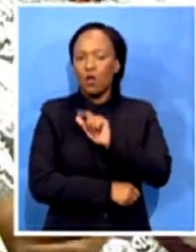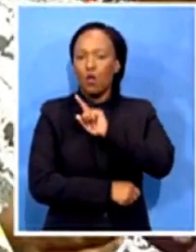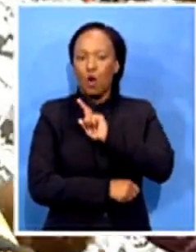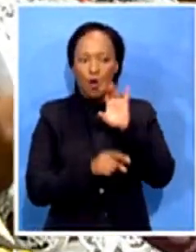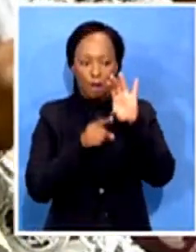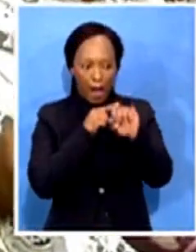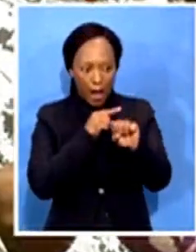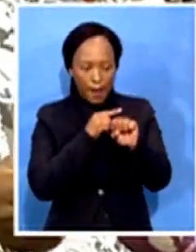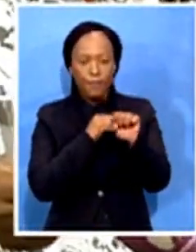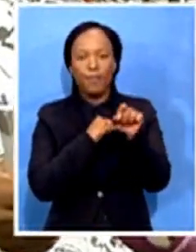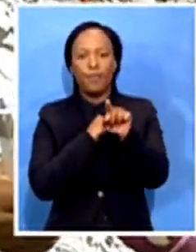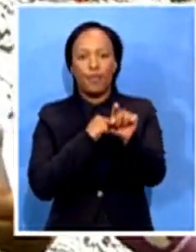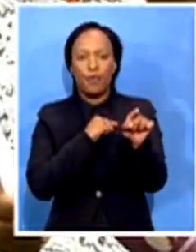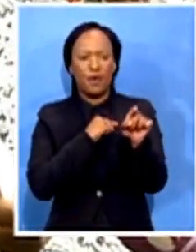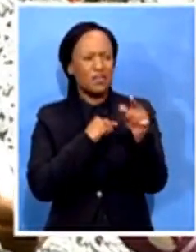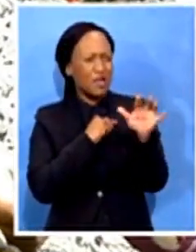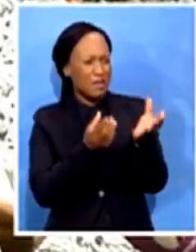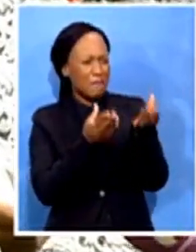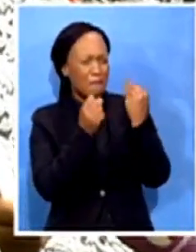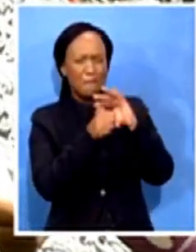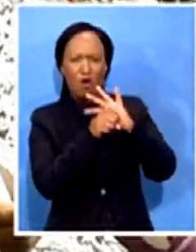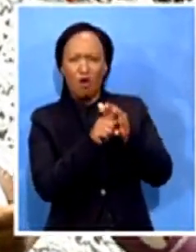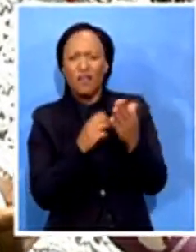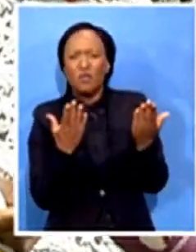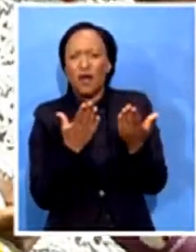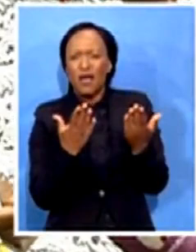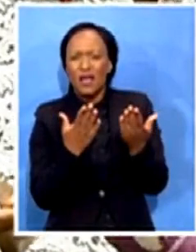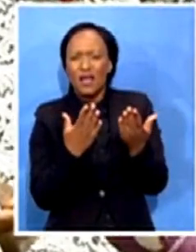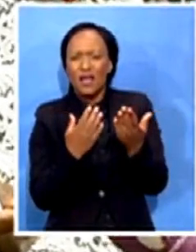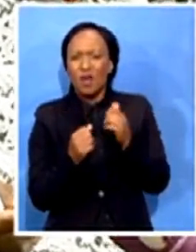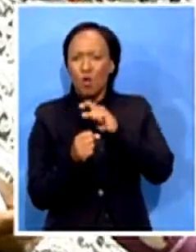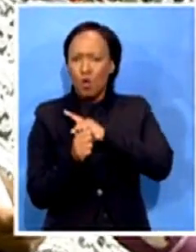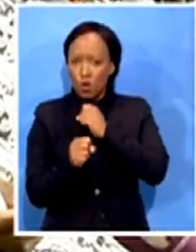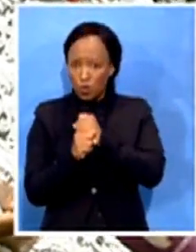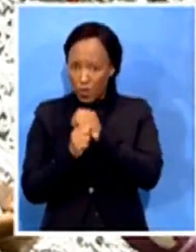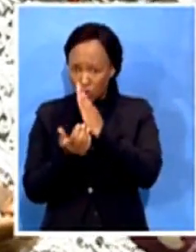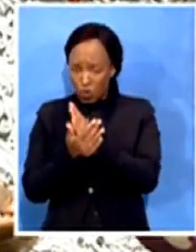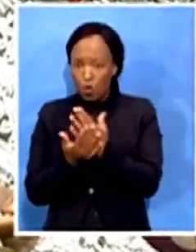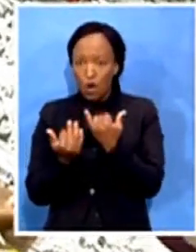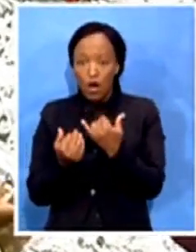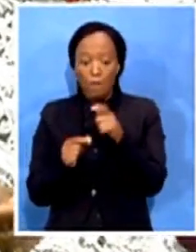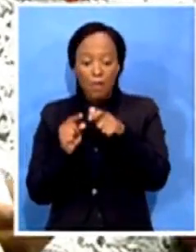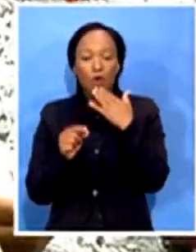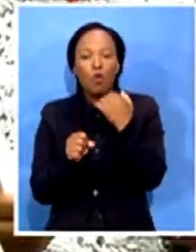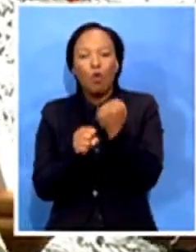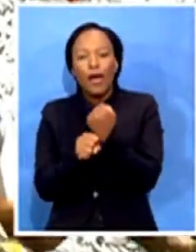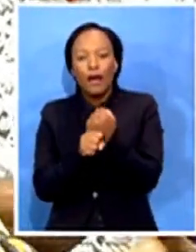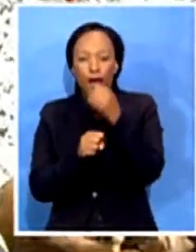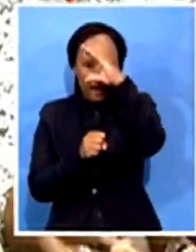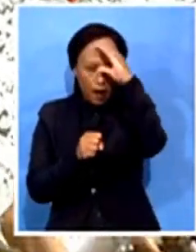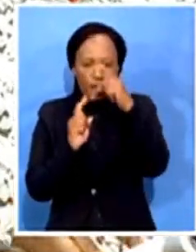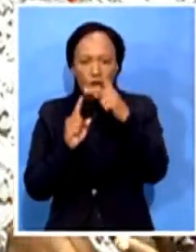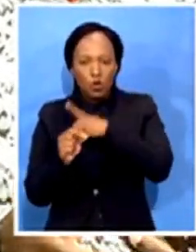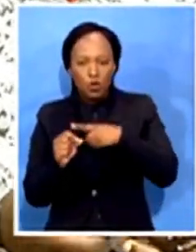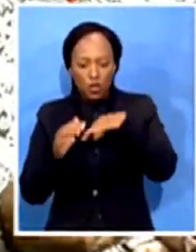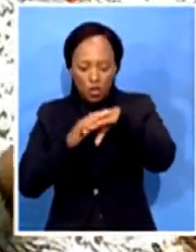contract this disease? Because we make sure that those that are working in COVID wards, they do have their PPE and